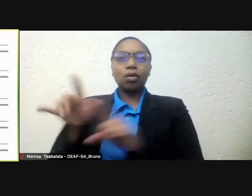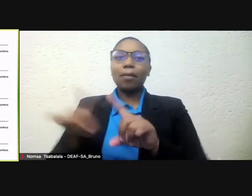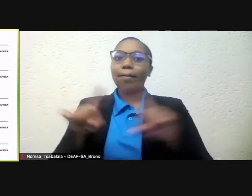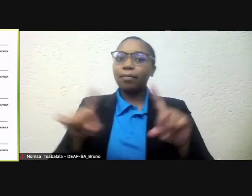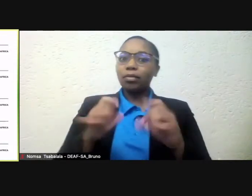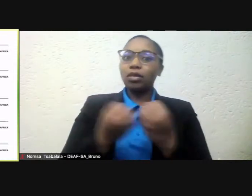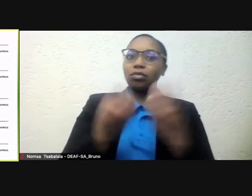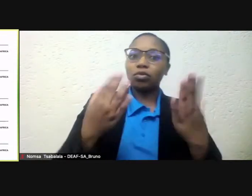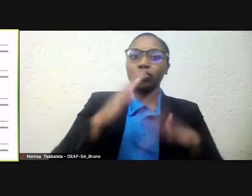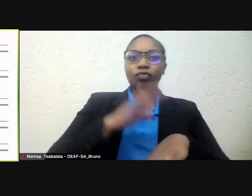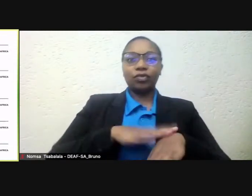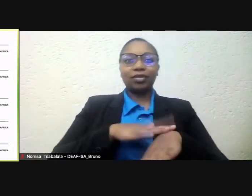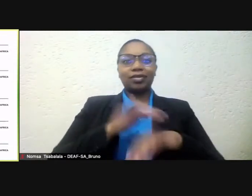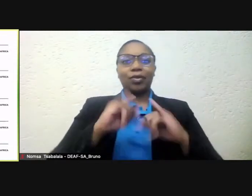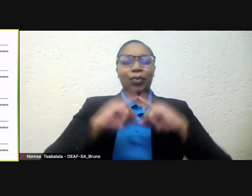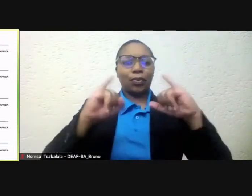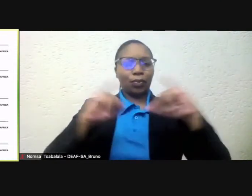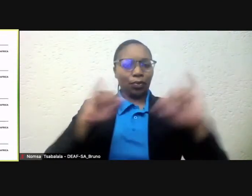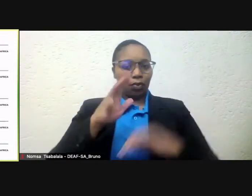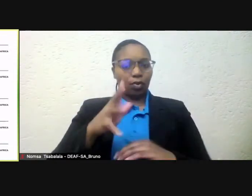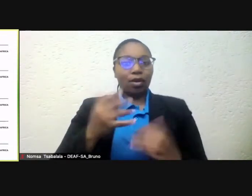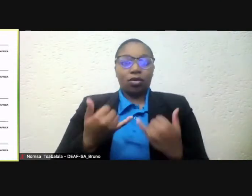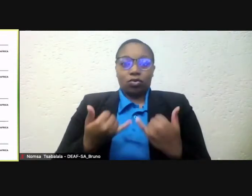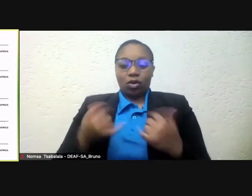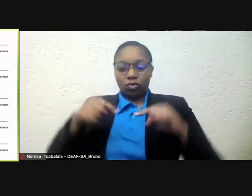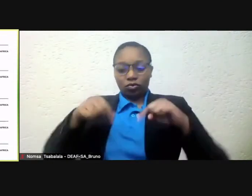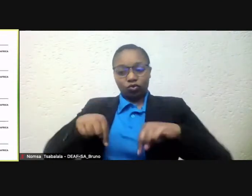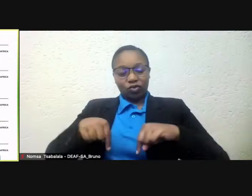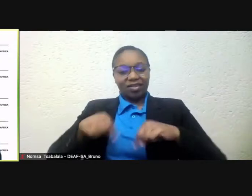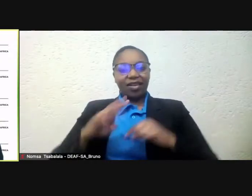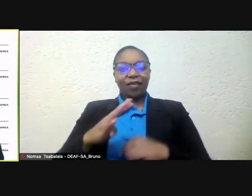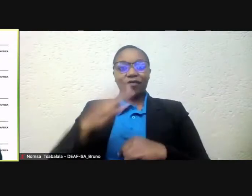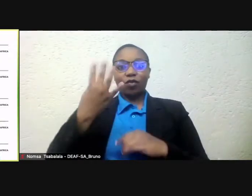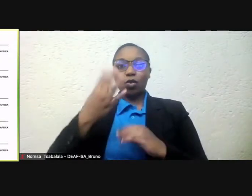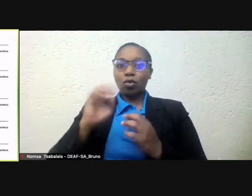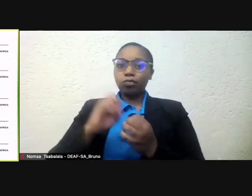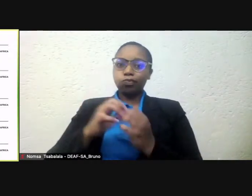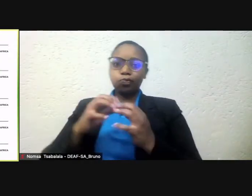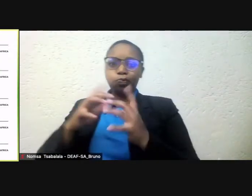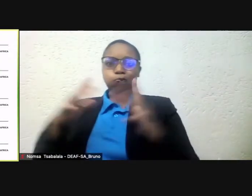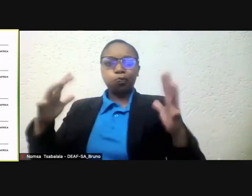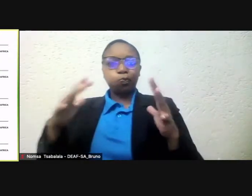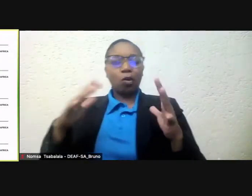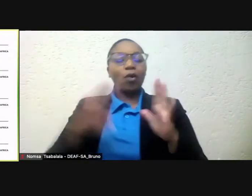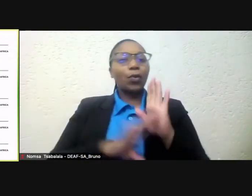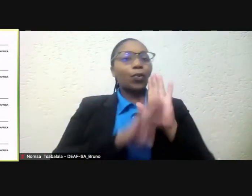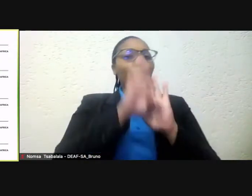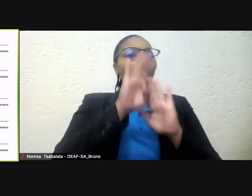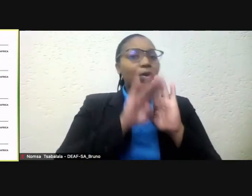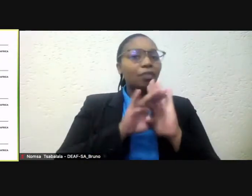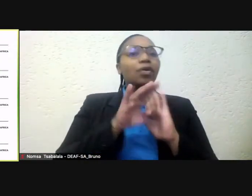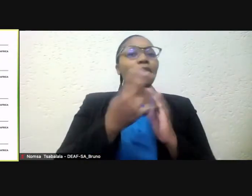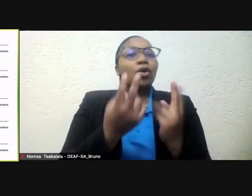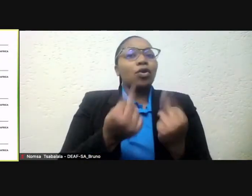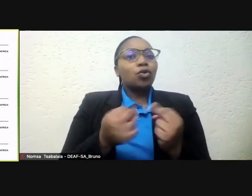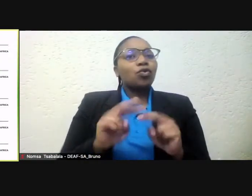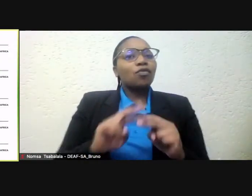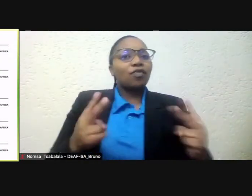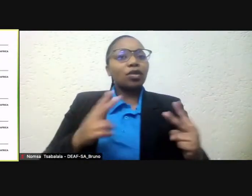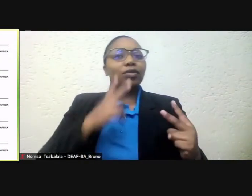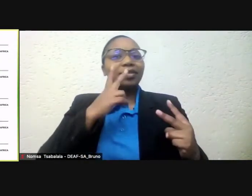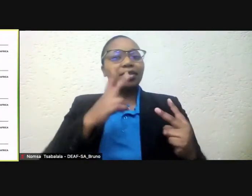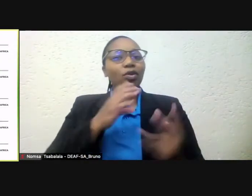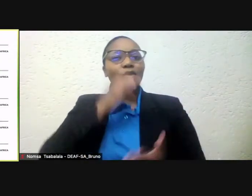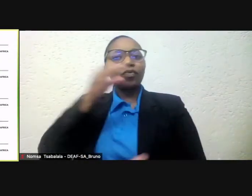we enter the fourth wave with a new variant, we can see confirmation of this warning. We have moved